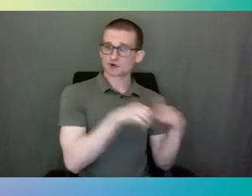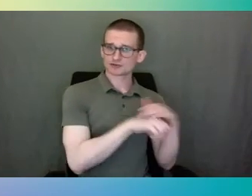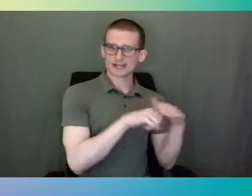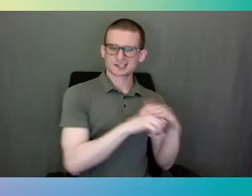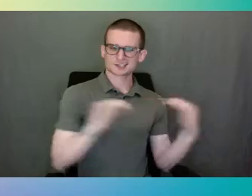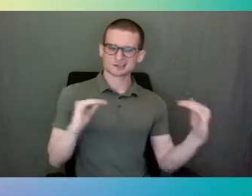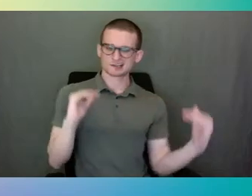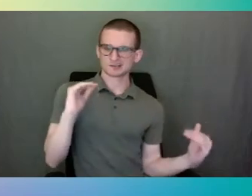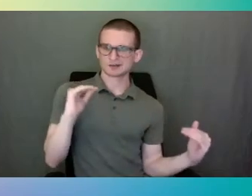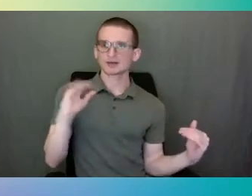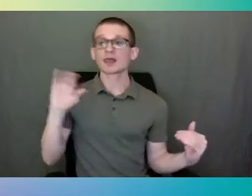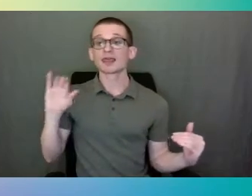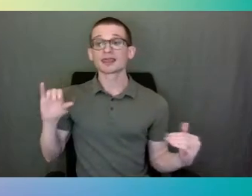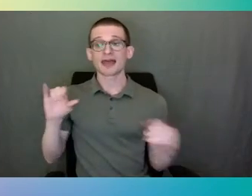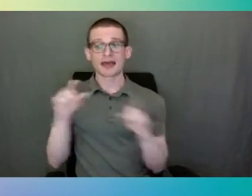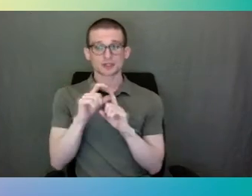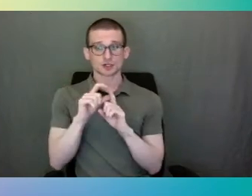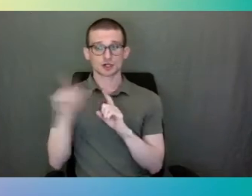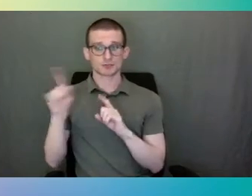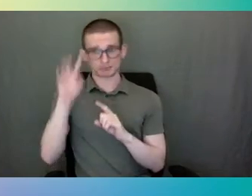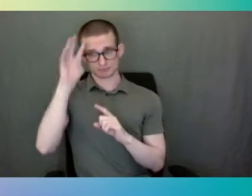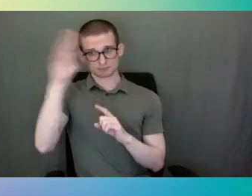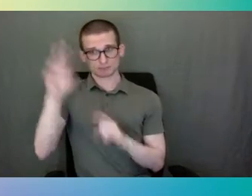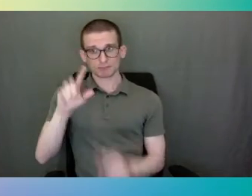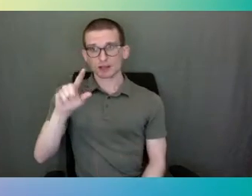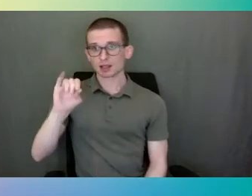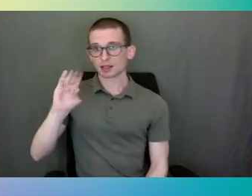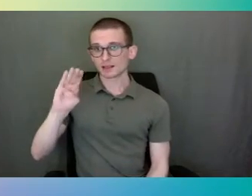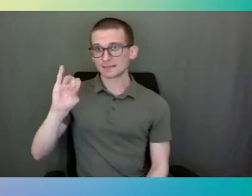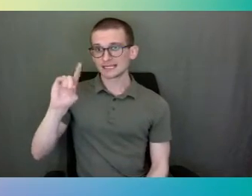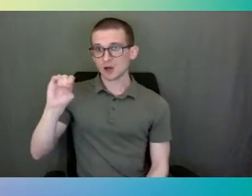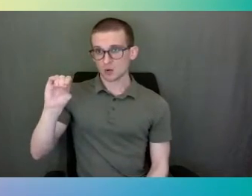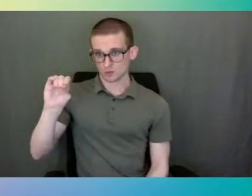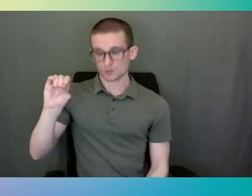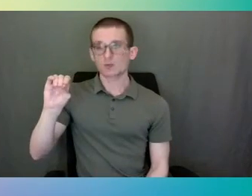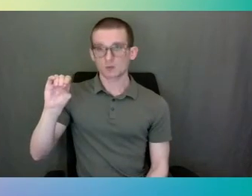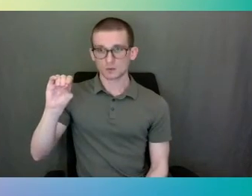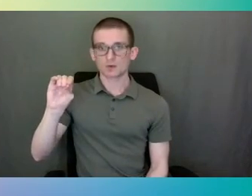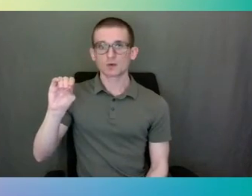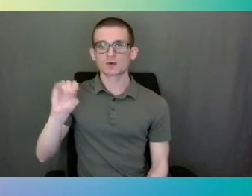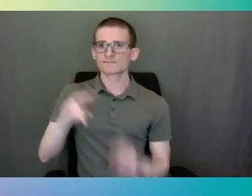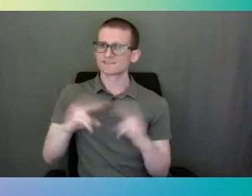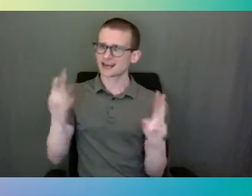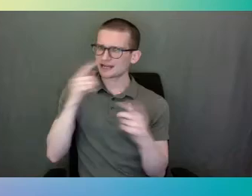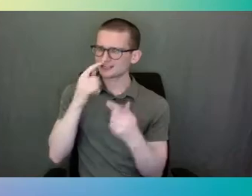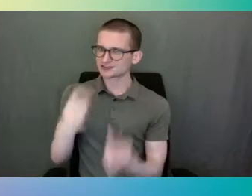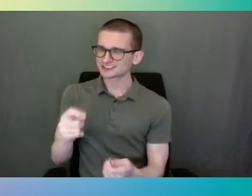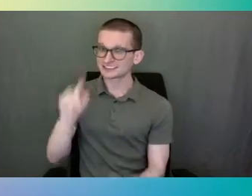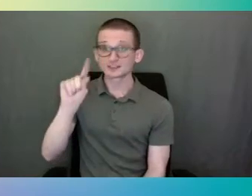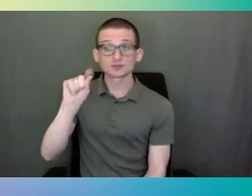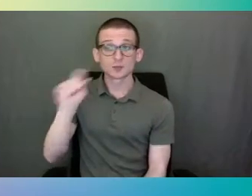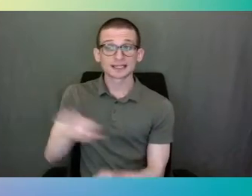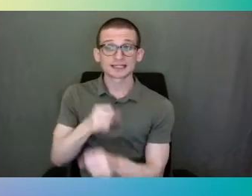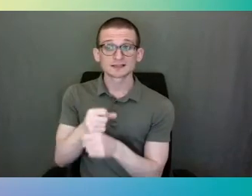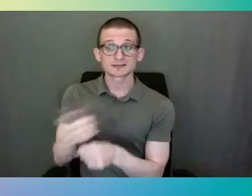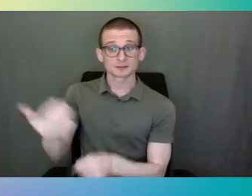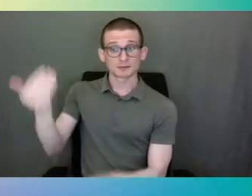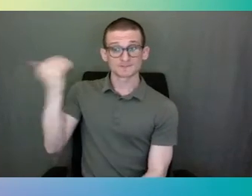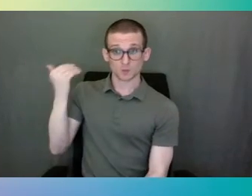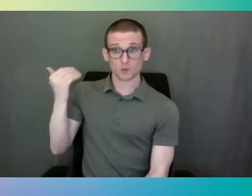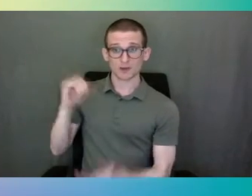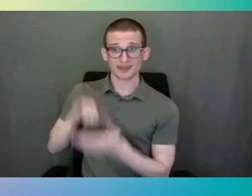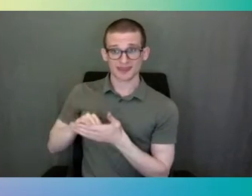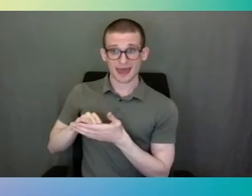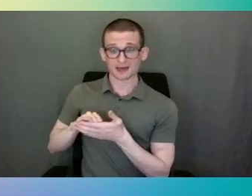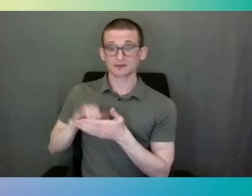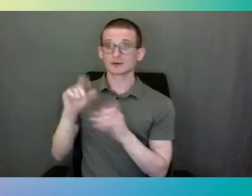libido. And so he, very interestingly, just 20 years before that, the word